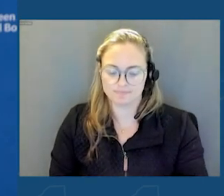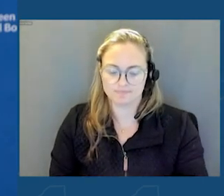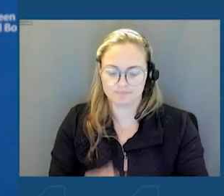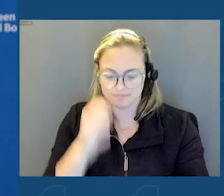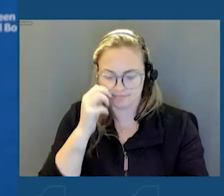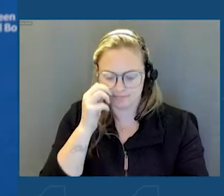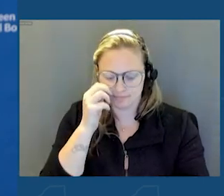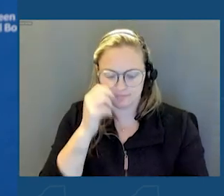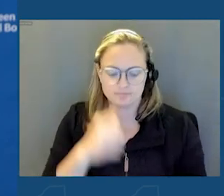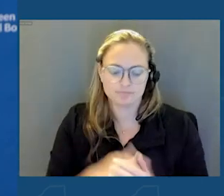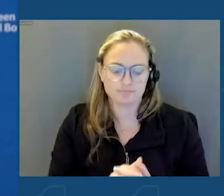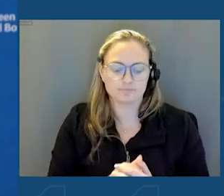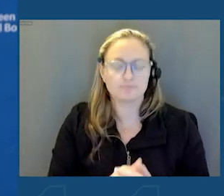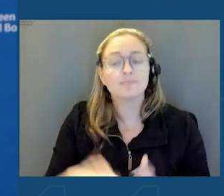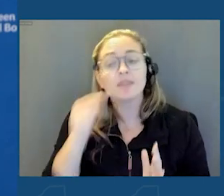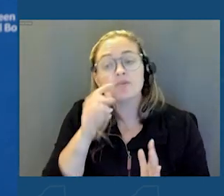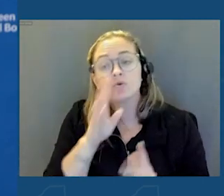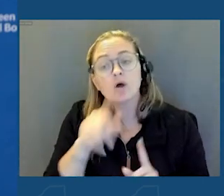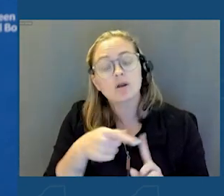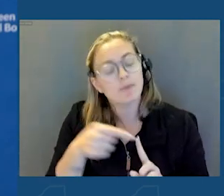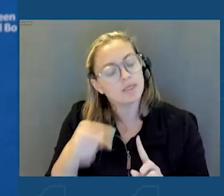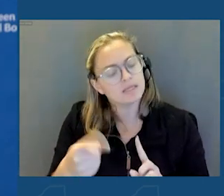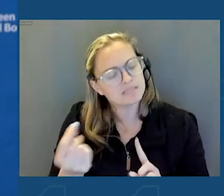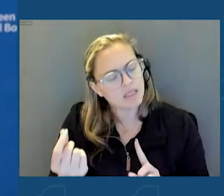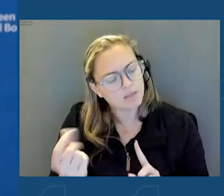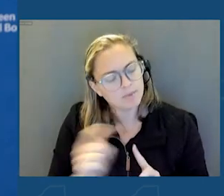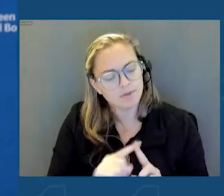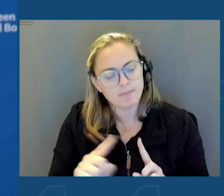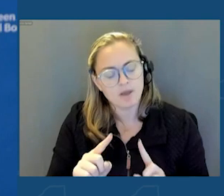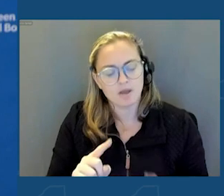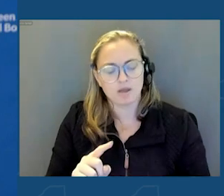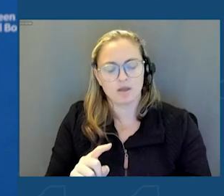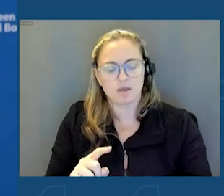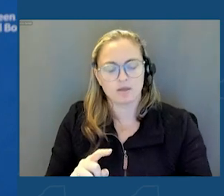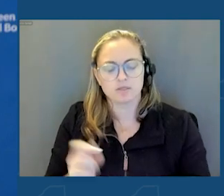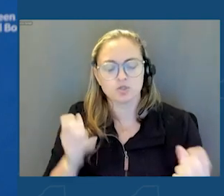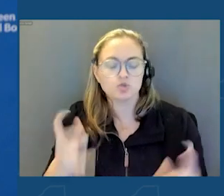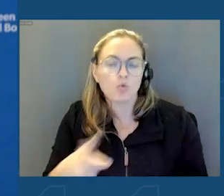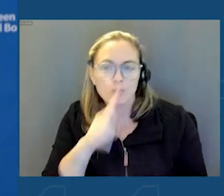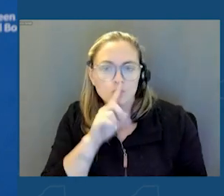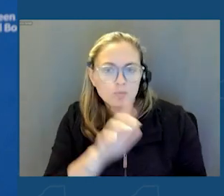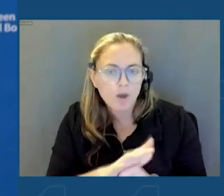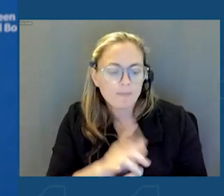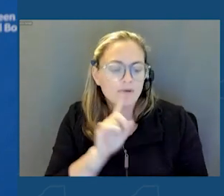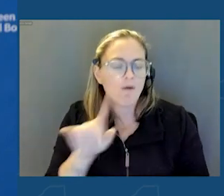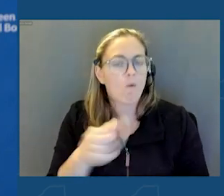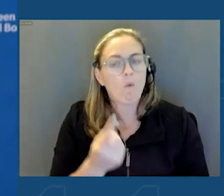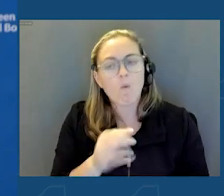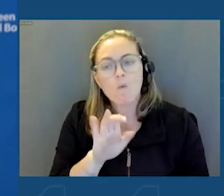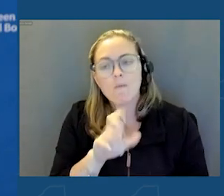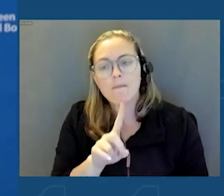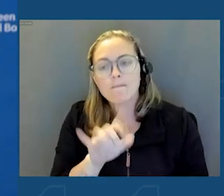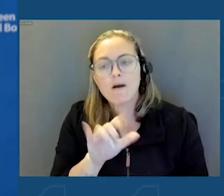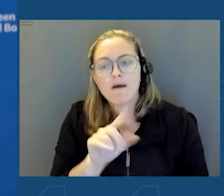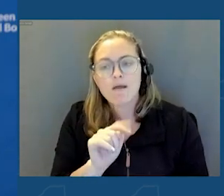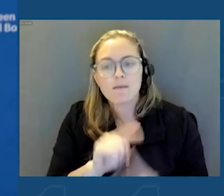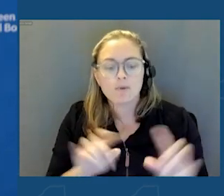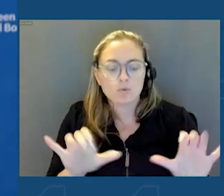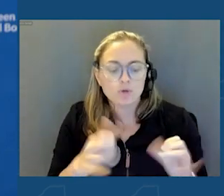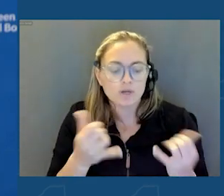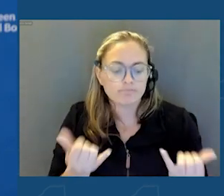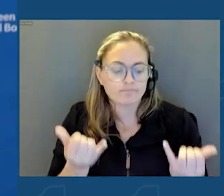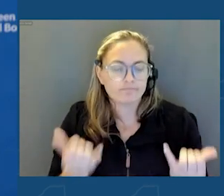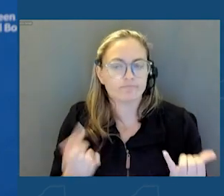And the governor talked about a little bit of this, but there was so much promise, not only in the Bond Act, but in what was done this year in our state